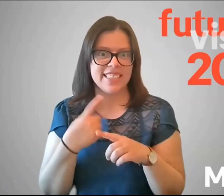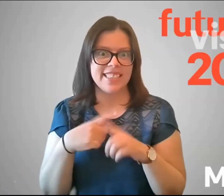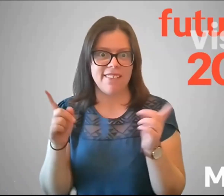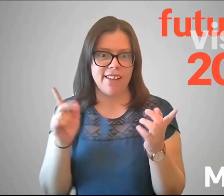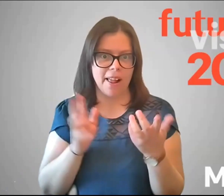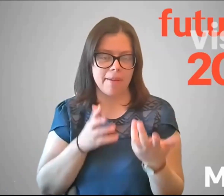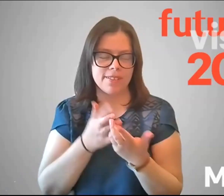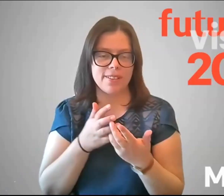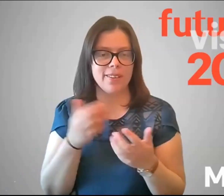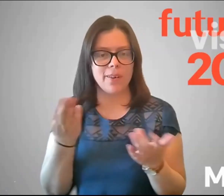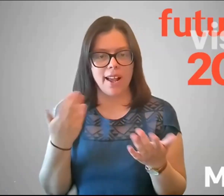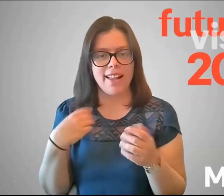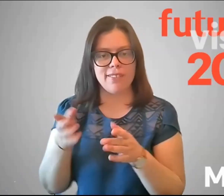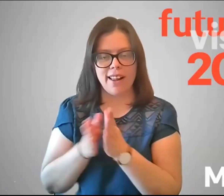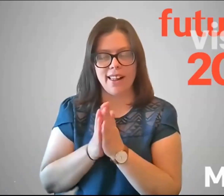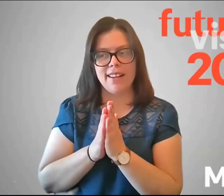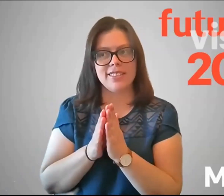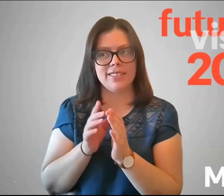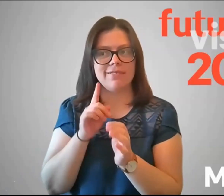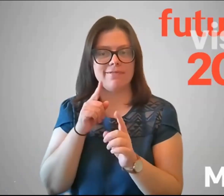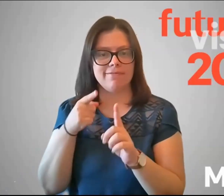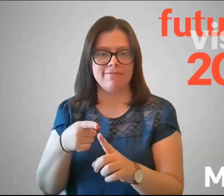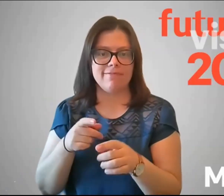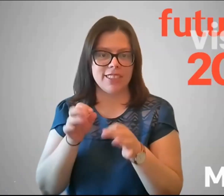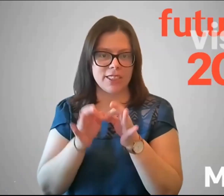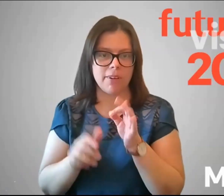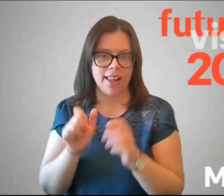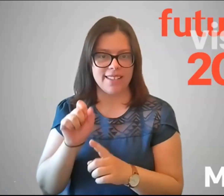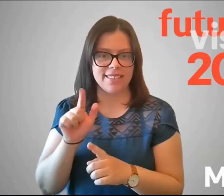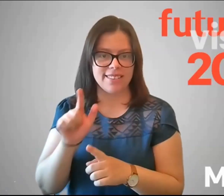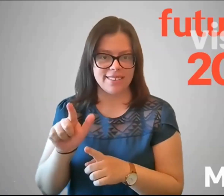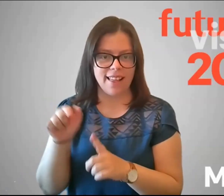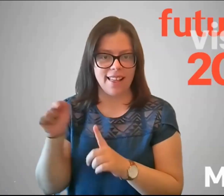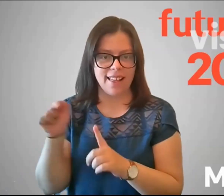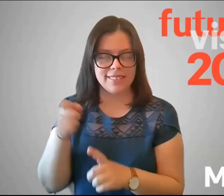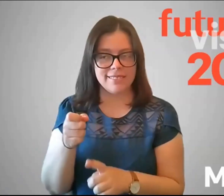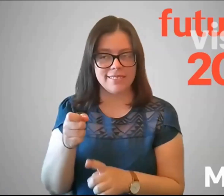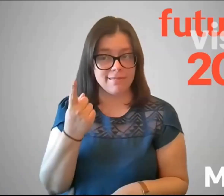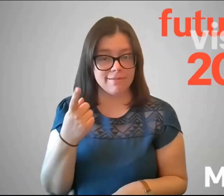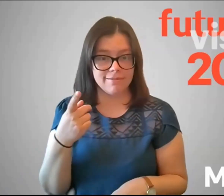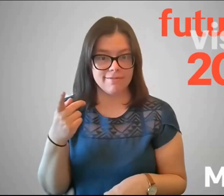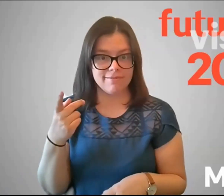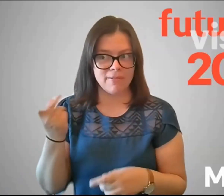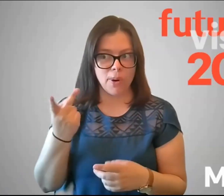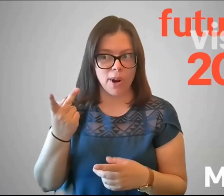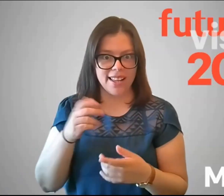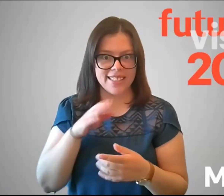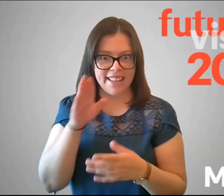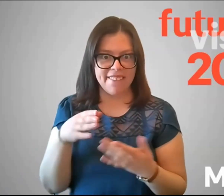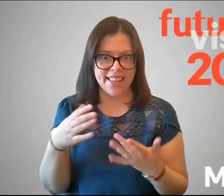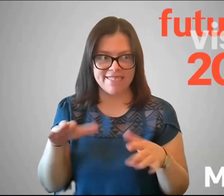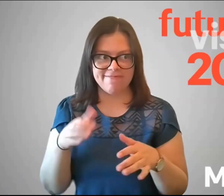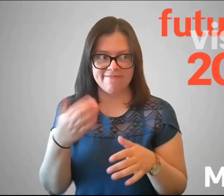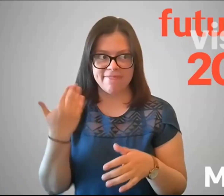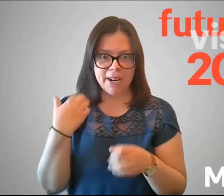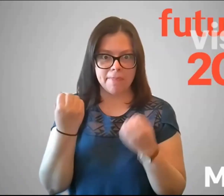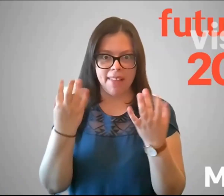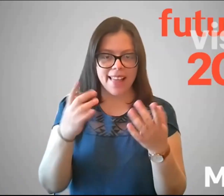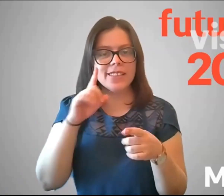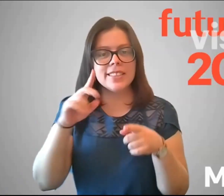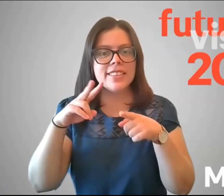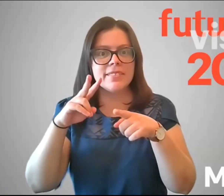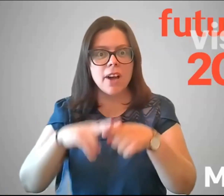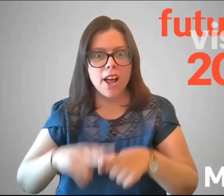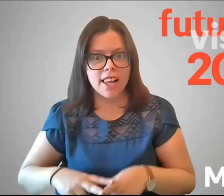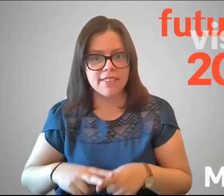Yeah, that's pretty cool. We both went to the same college, but we did have different accommodations because I did require an ASL interpreter to